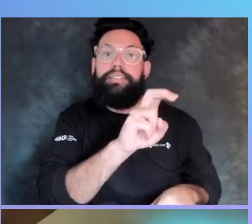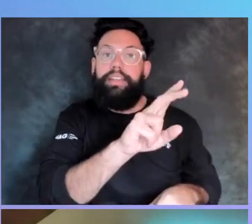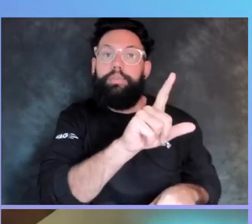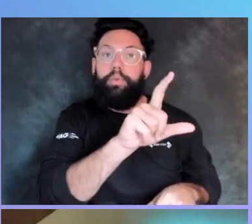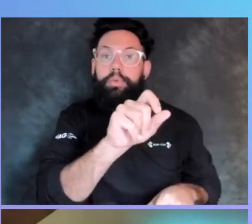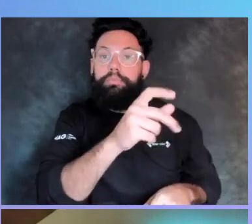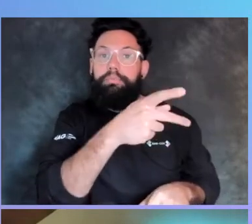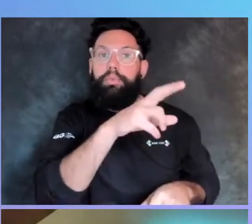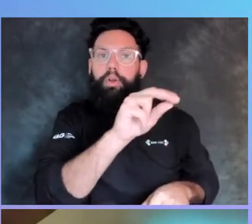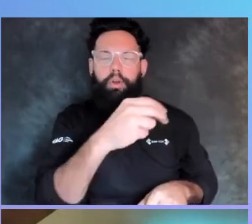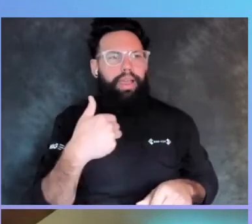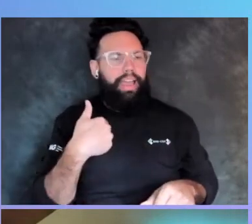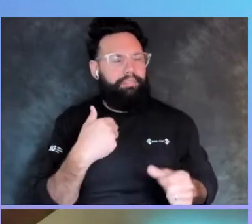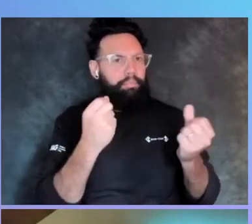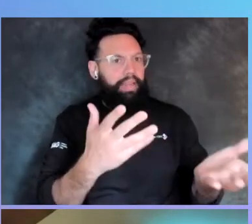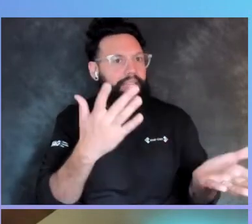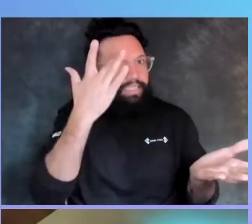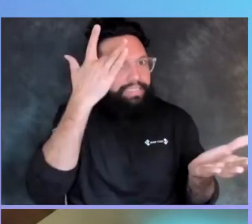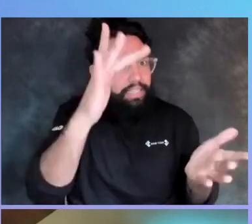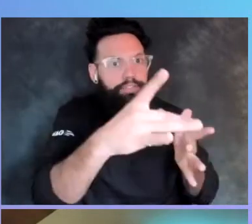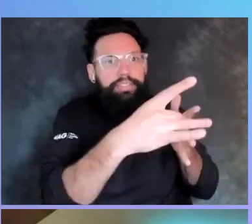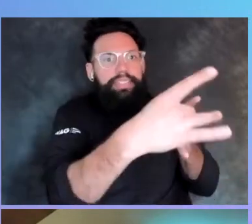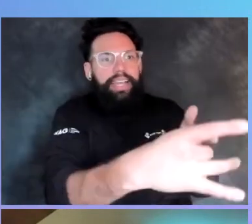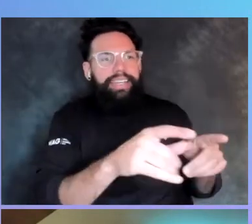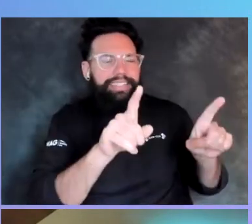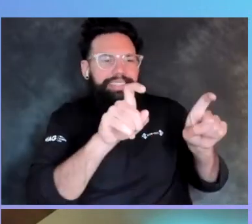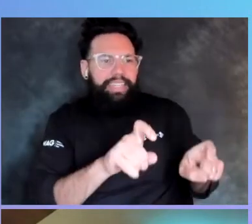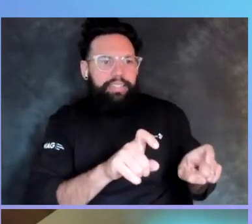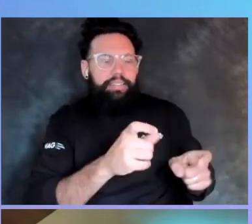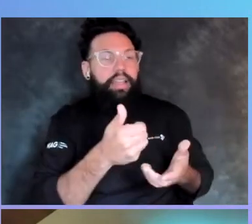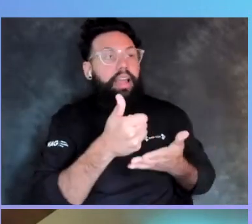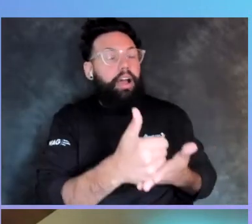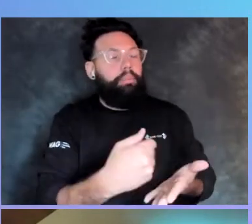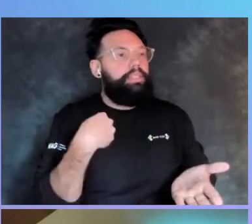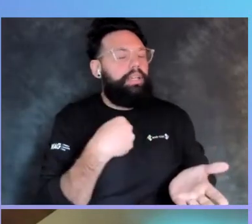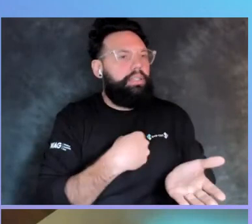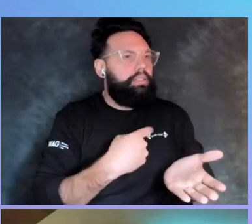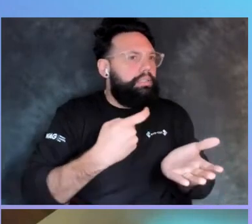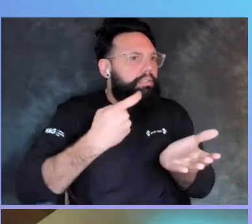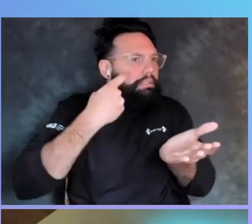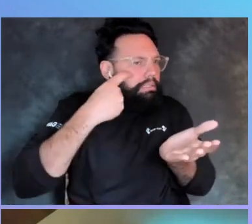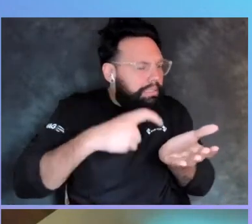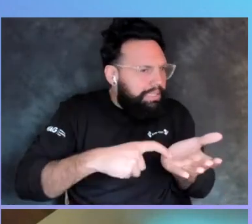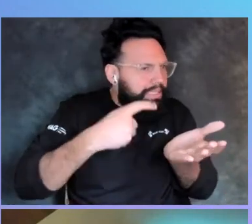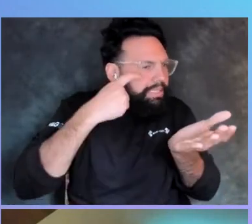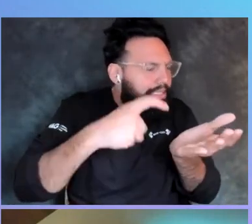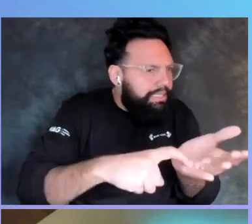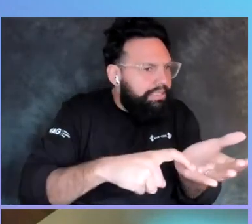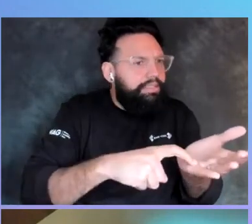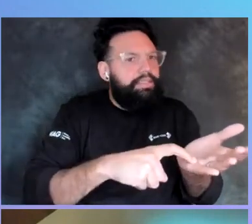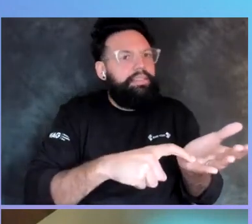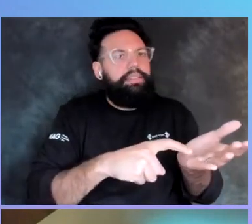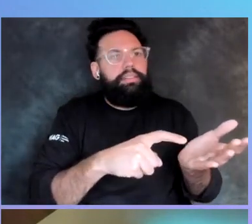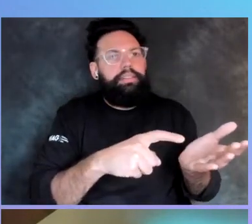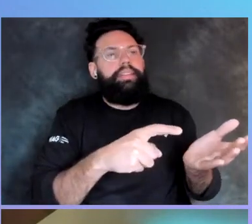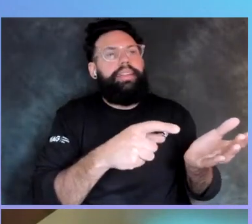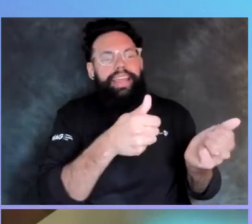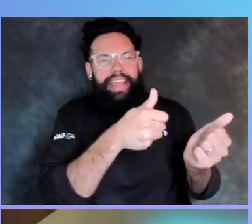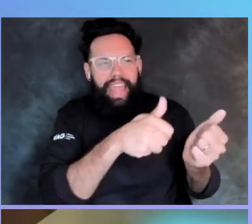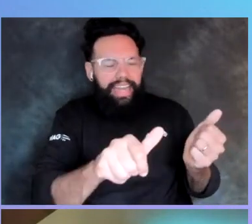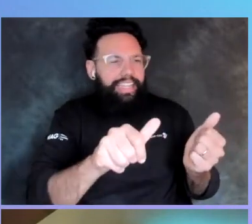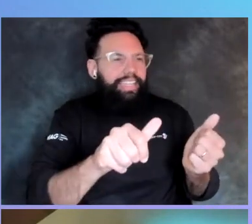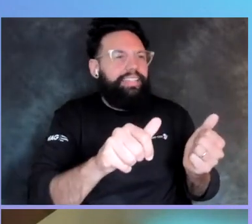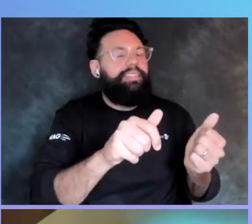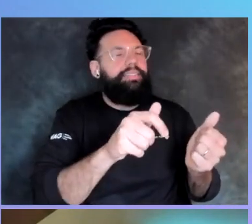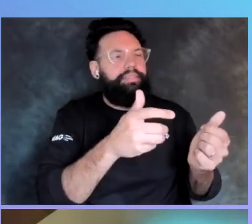tests. We leverage this new ability to pinpoint potentially interactive and structural user interface components on a given page based on their